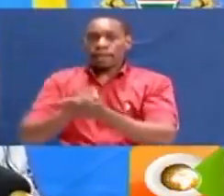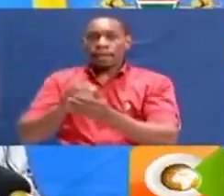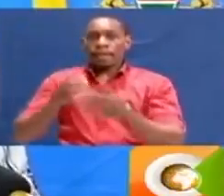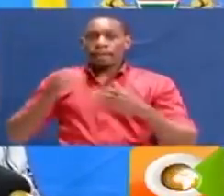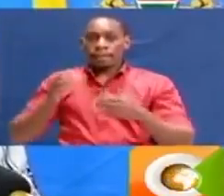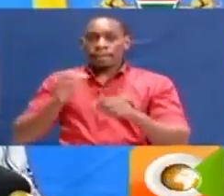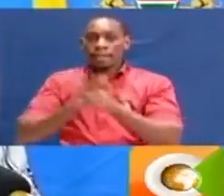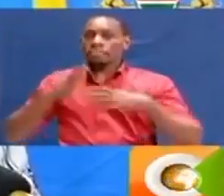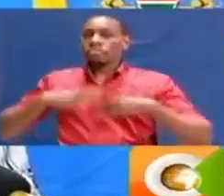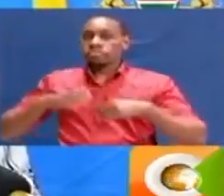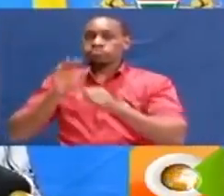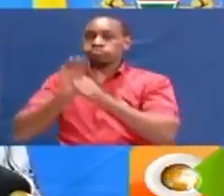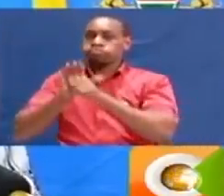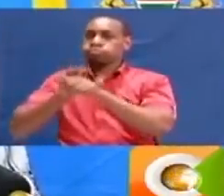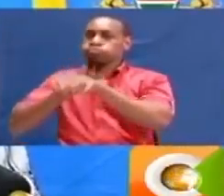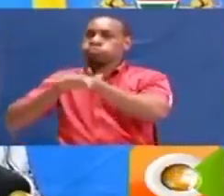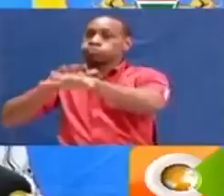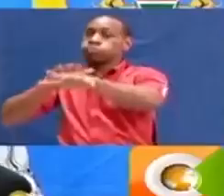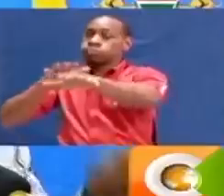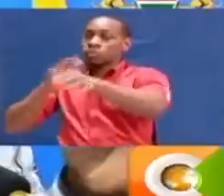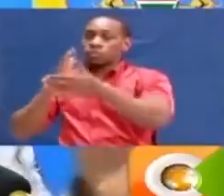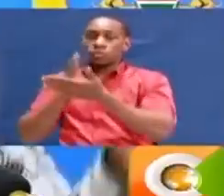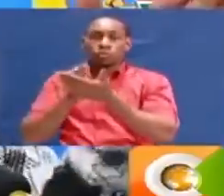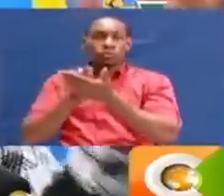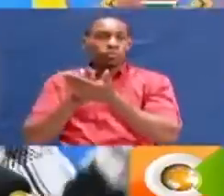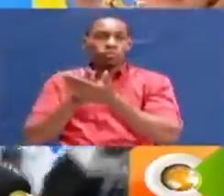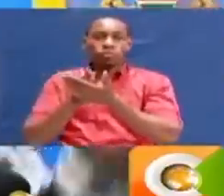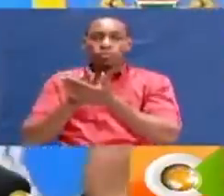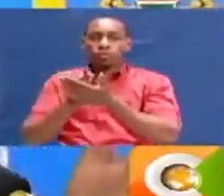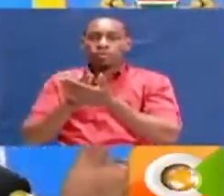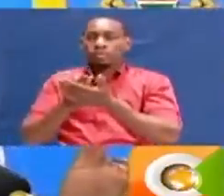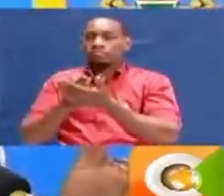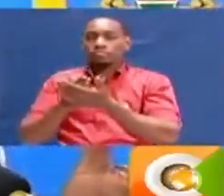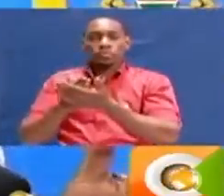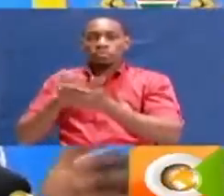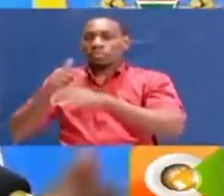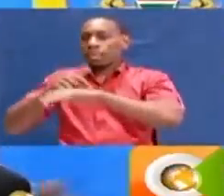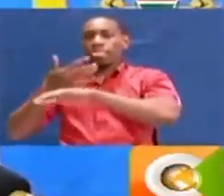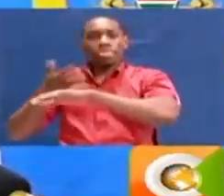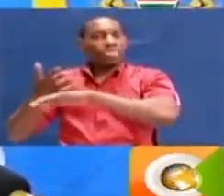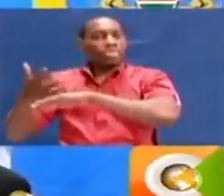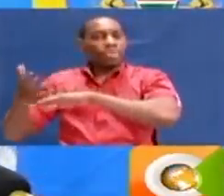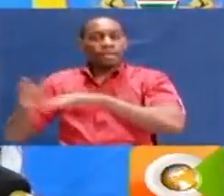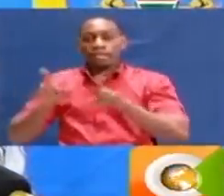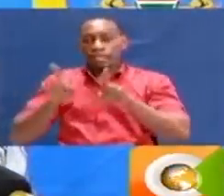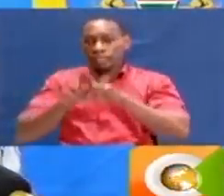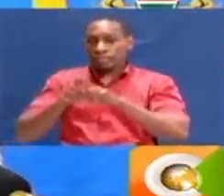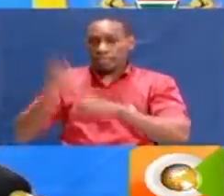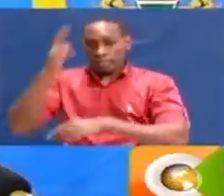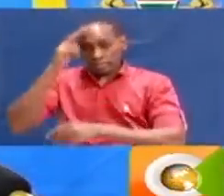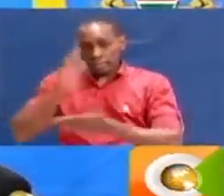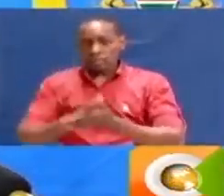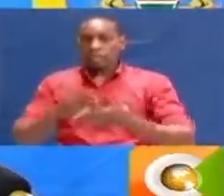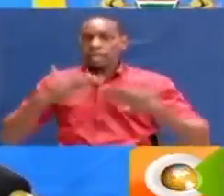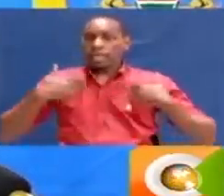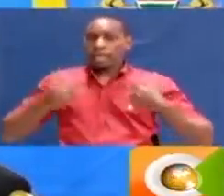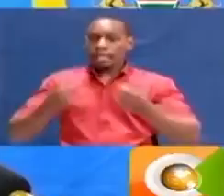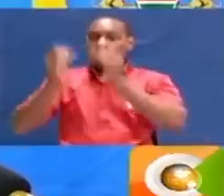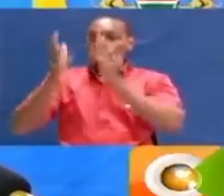problem. And for that reason, therefore, our health officials are under instruction to ensure, and we are asking the